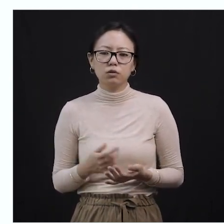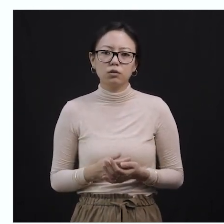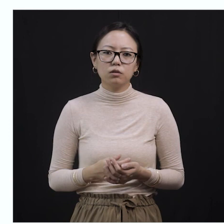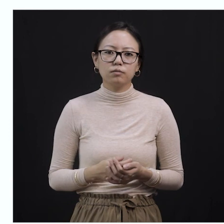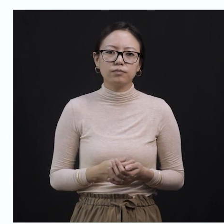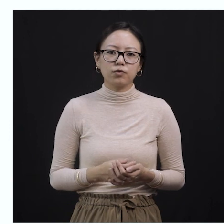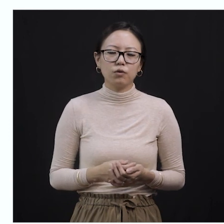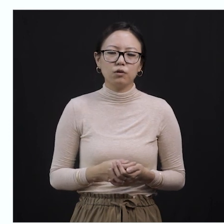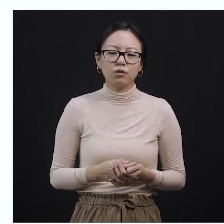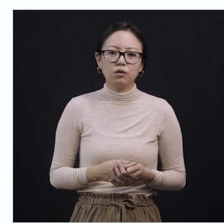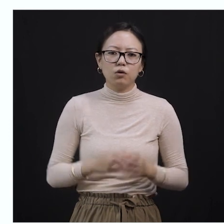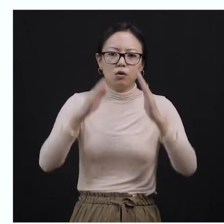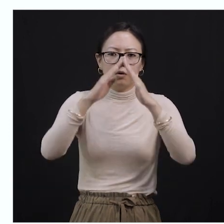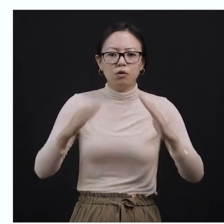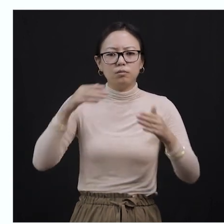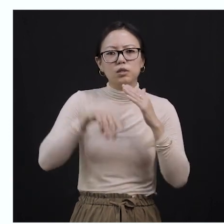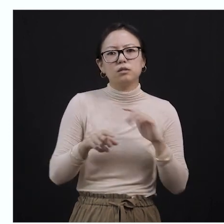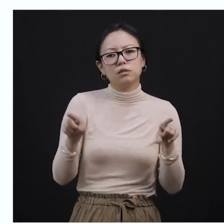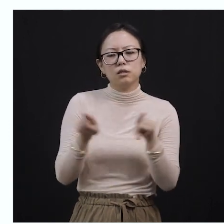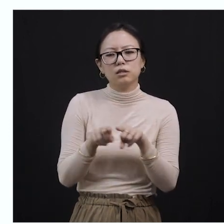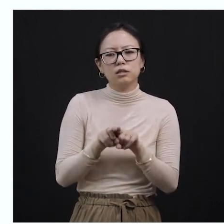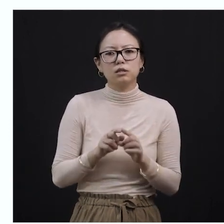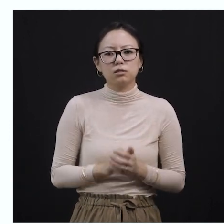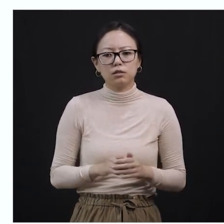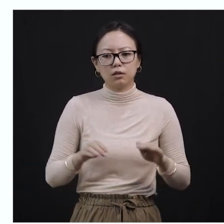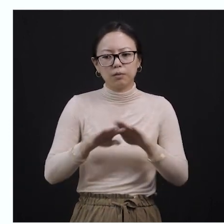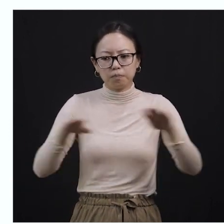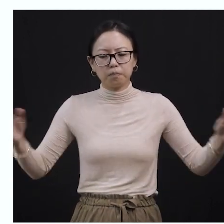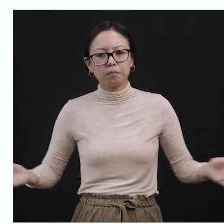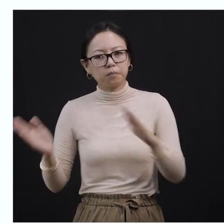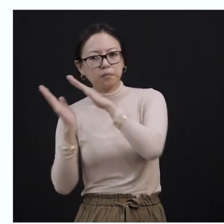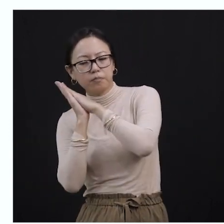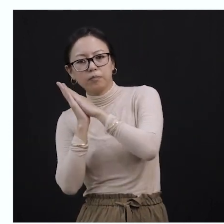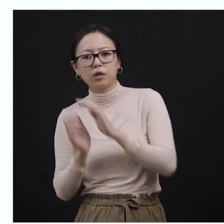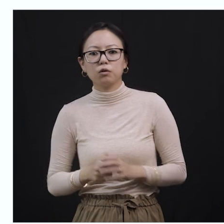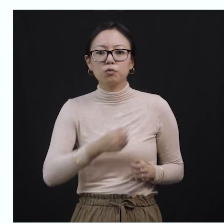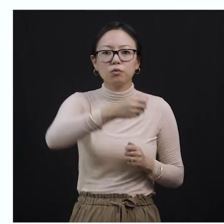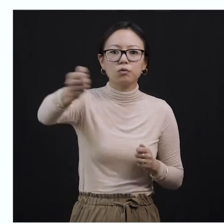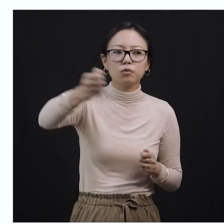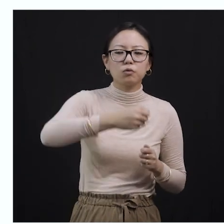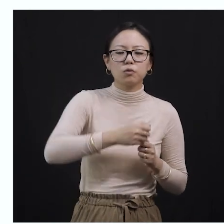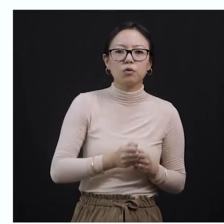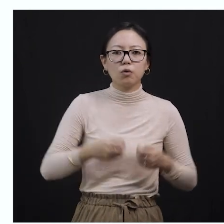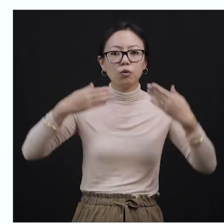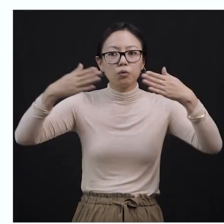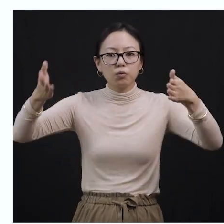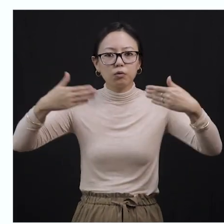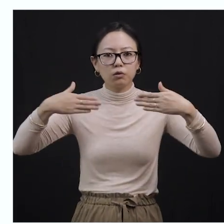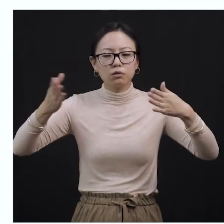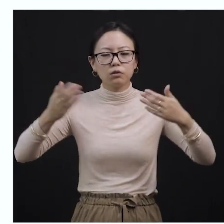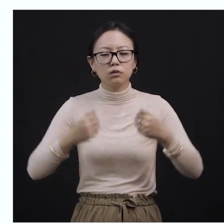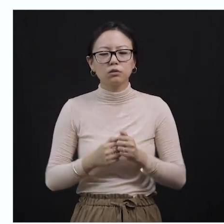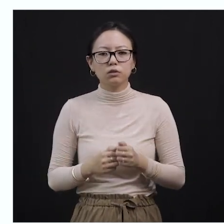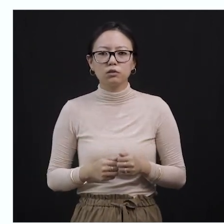around measuring things around your home. Your bed, for example, right? Your door, for example, the windows, for